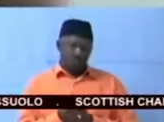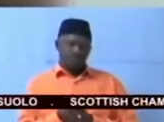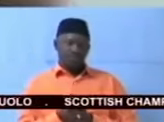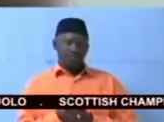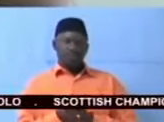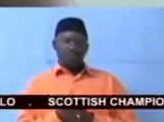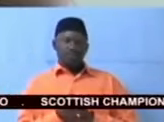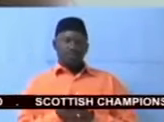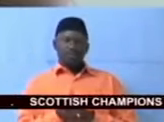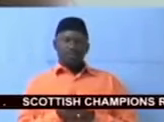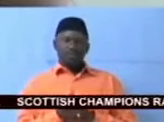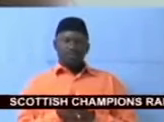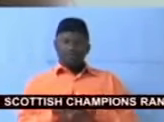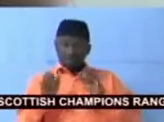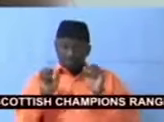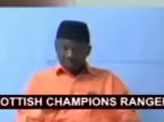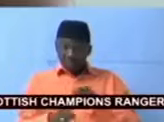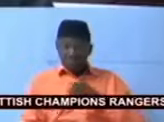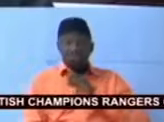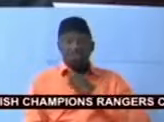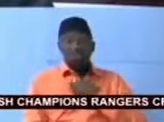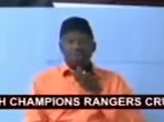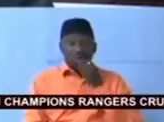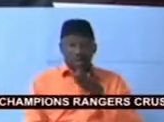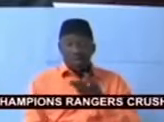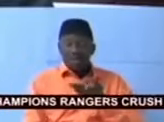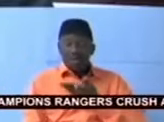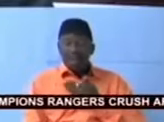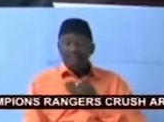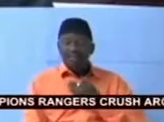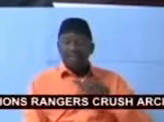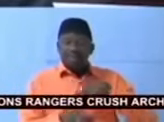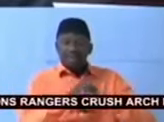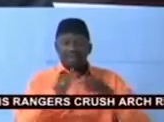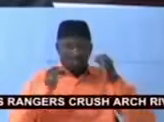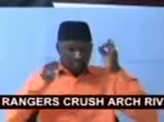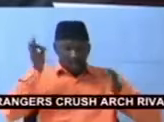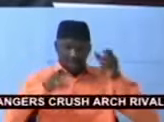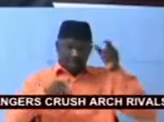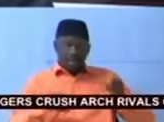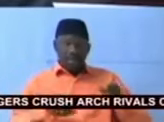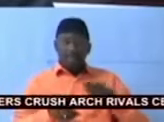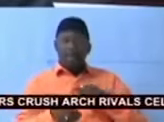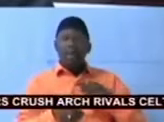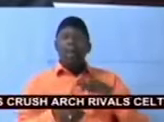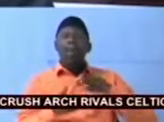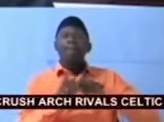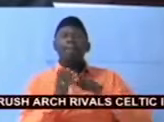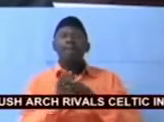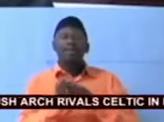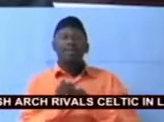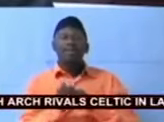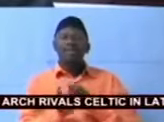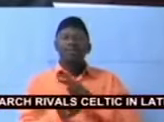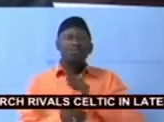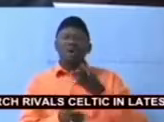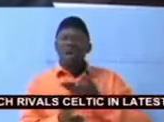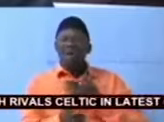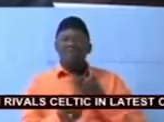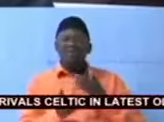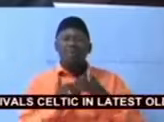lay magistrates? Ndax di ñay mëna wax né am nañ ay atékat yo xamné ñu ngi leena wax lay manam amu xam xam lool ci